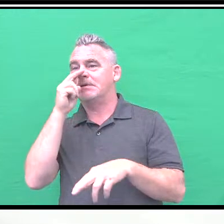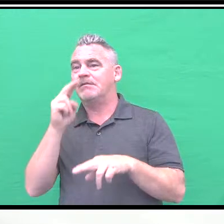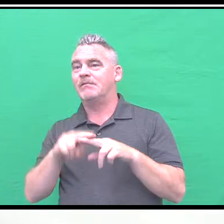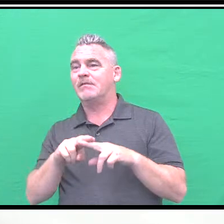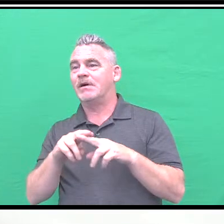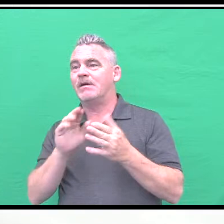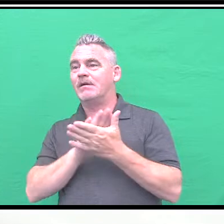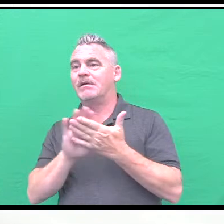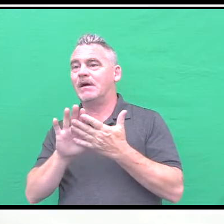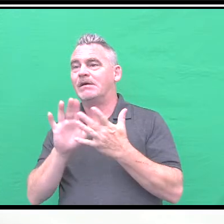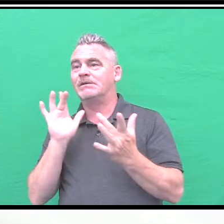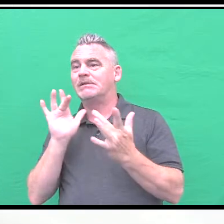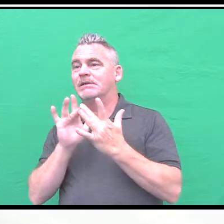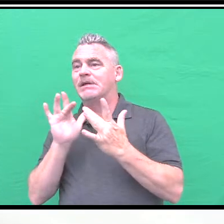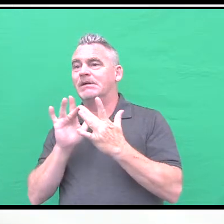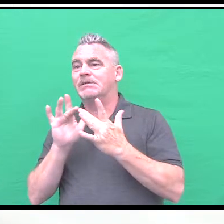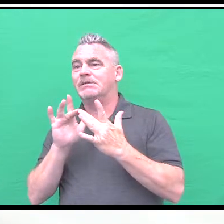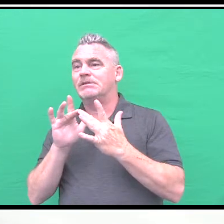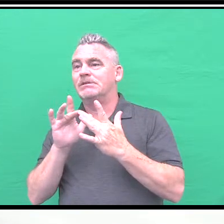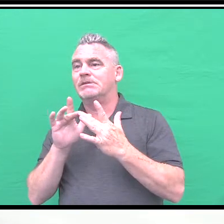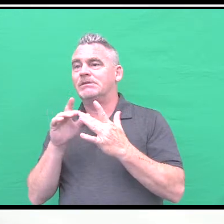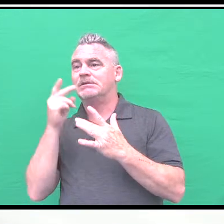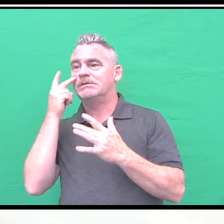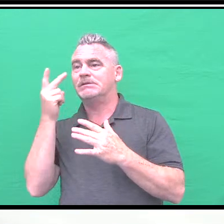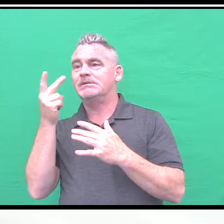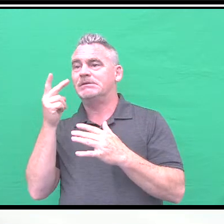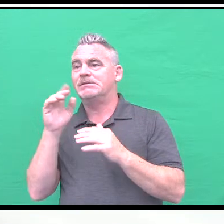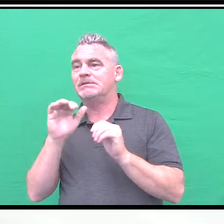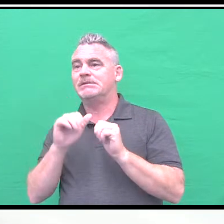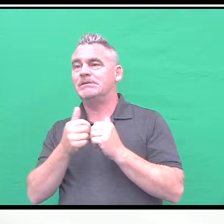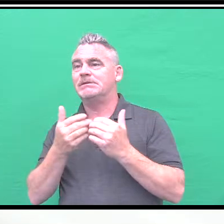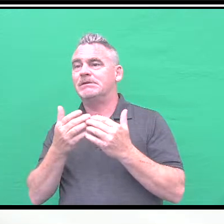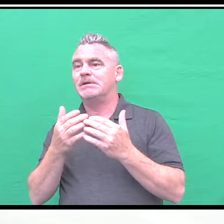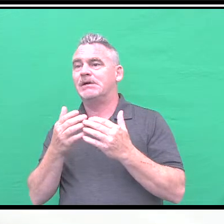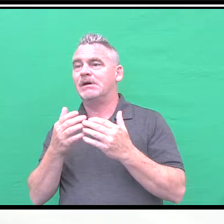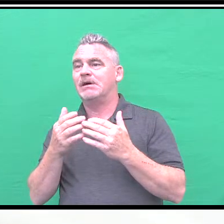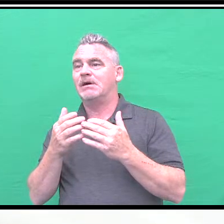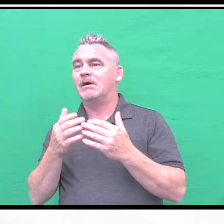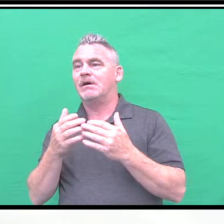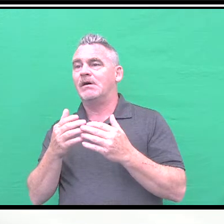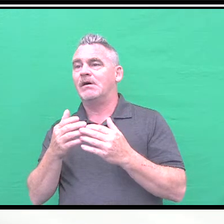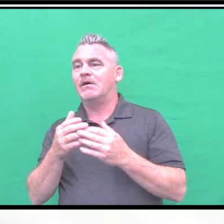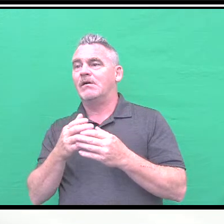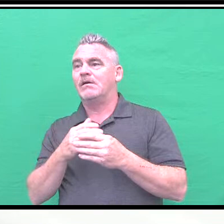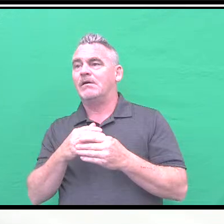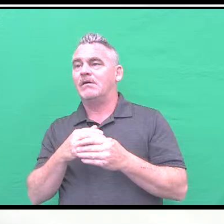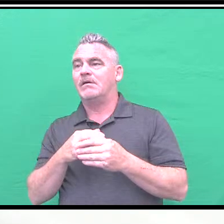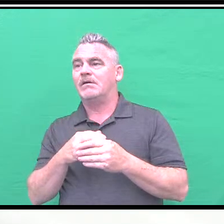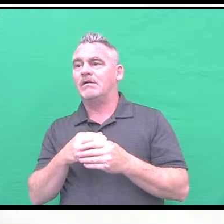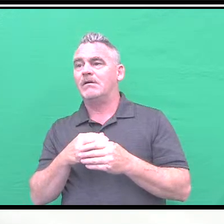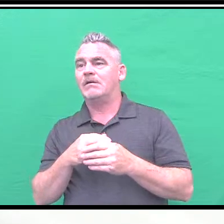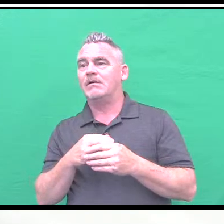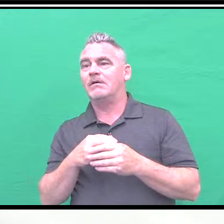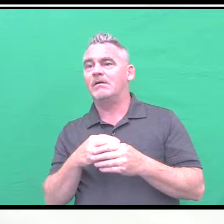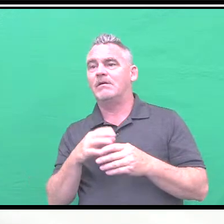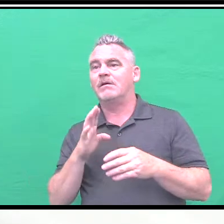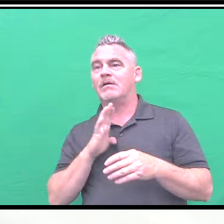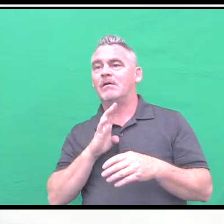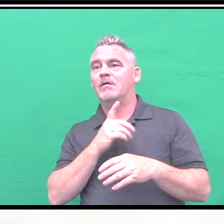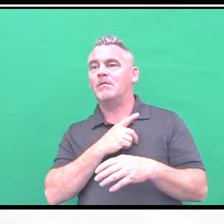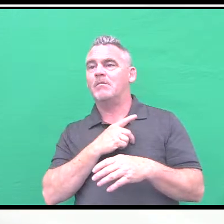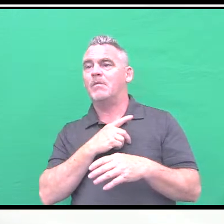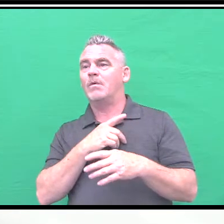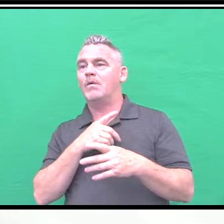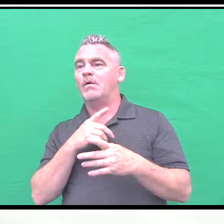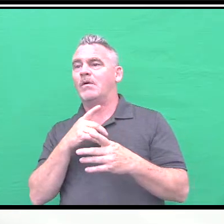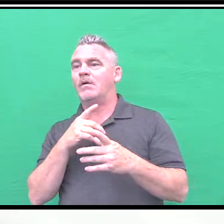connection to see how the impact that board member Cornett has made on the